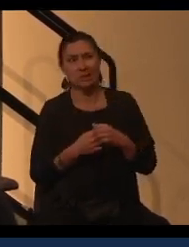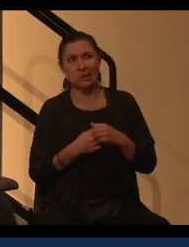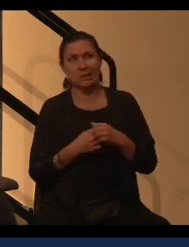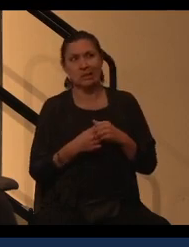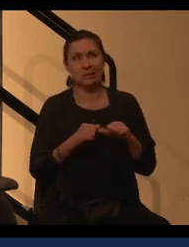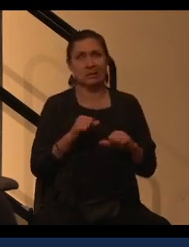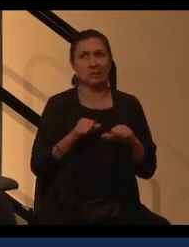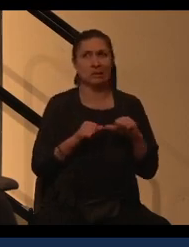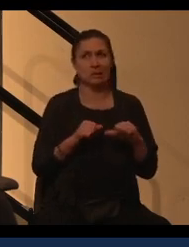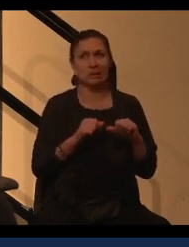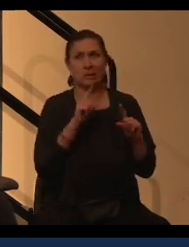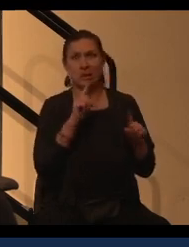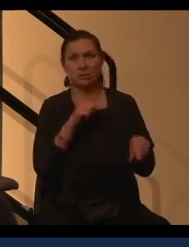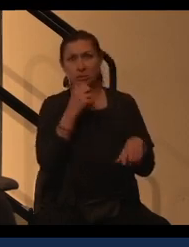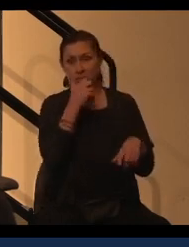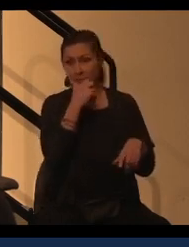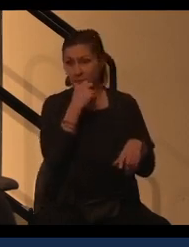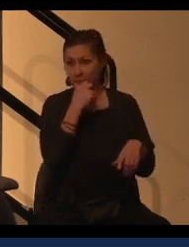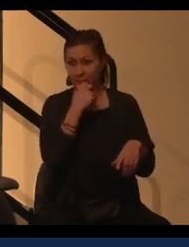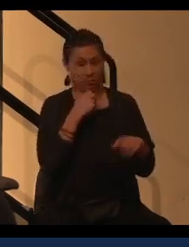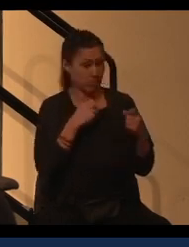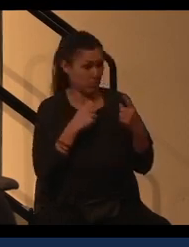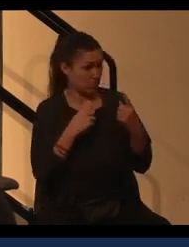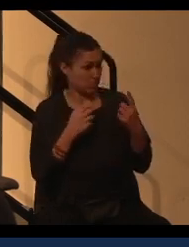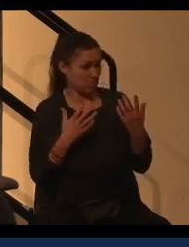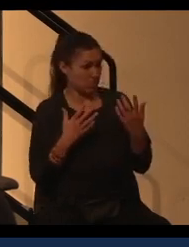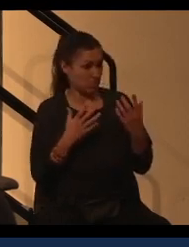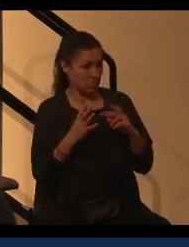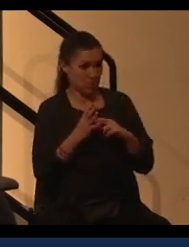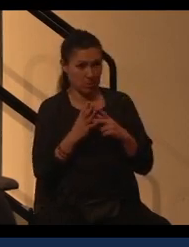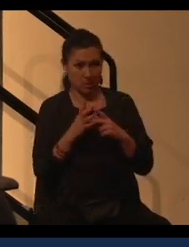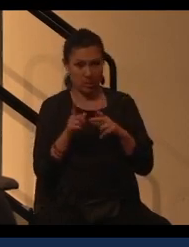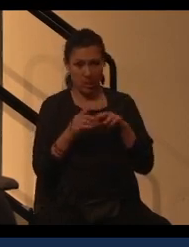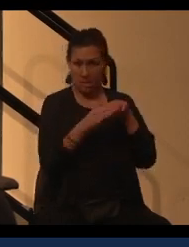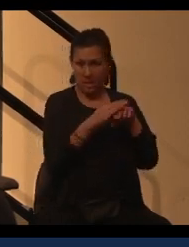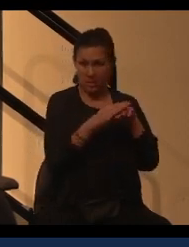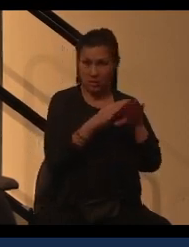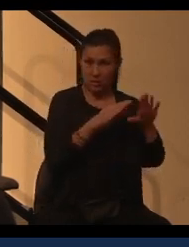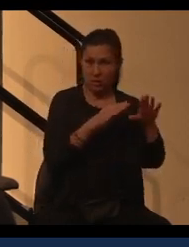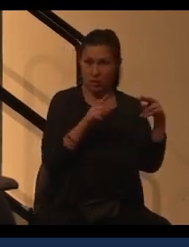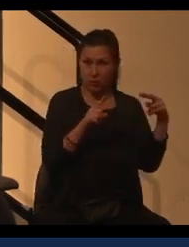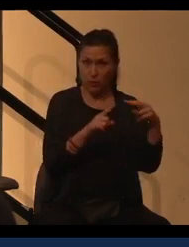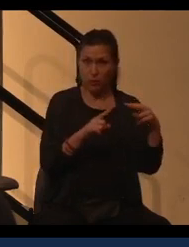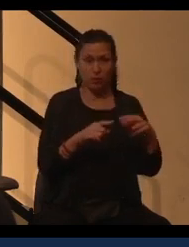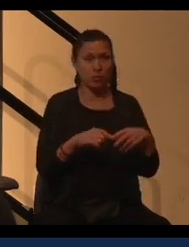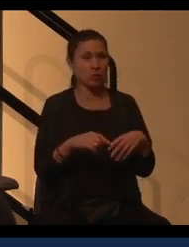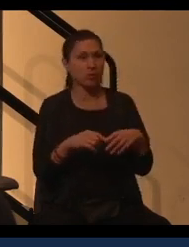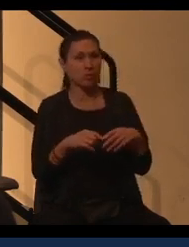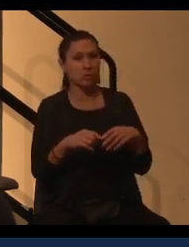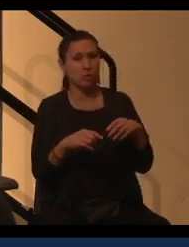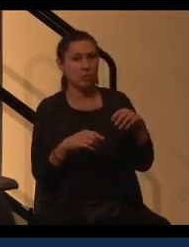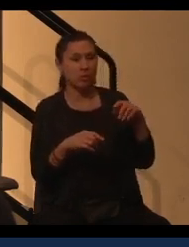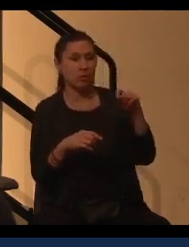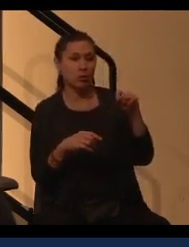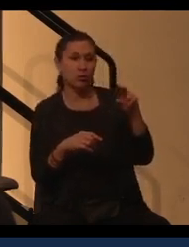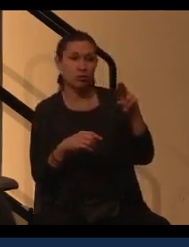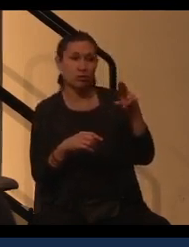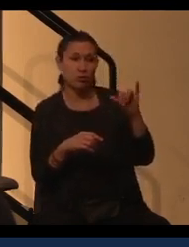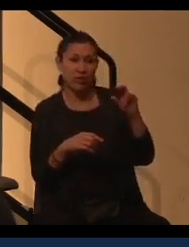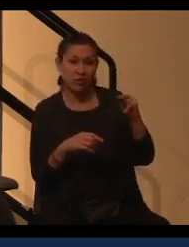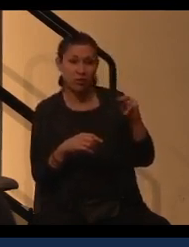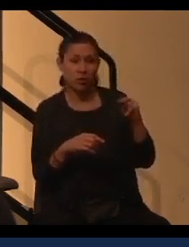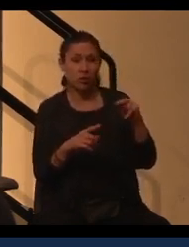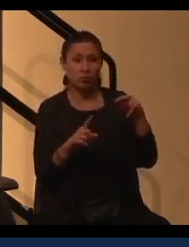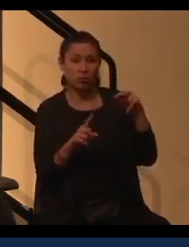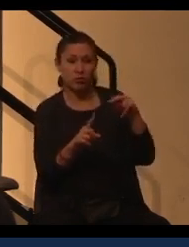answering, because are you asking me from an admissions perspective? Are you asking me from a tuition purpose